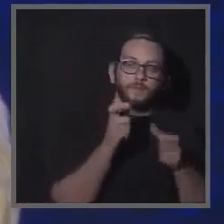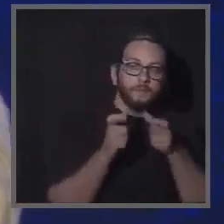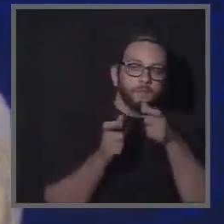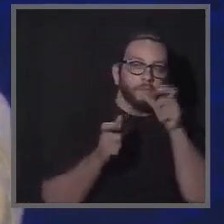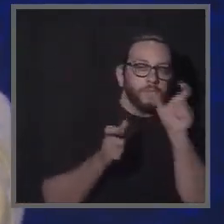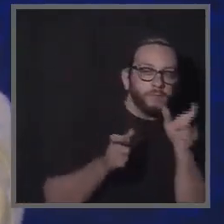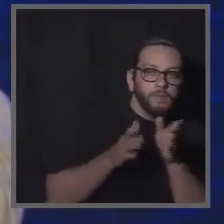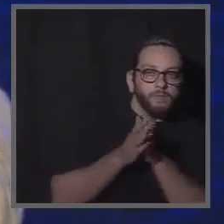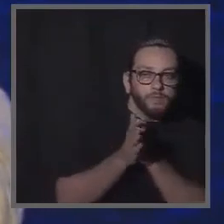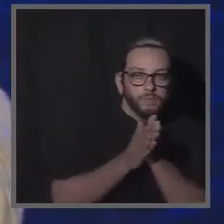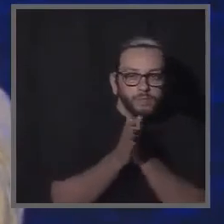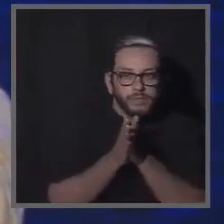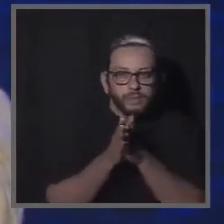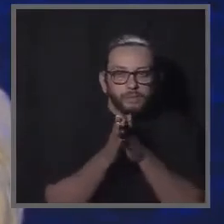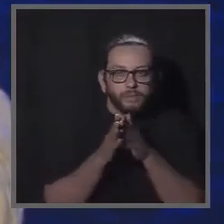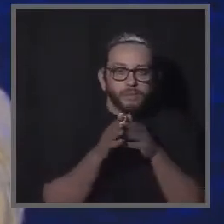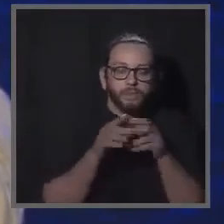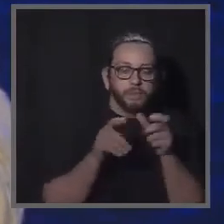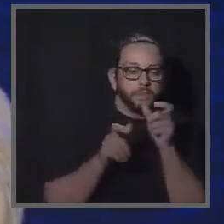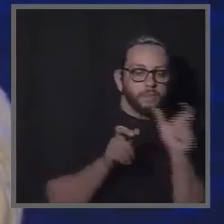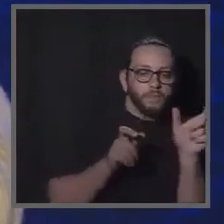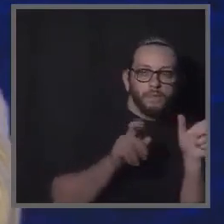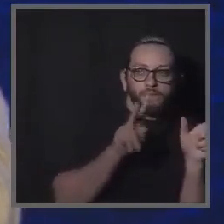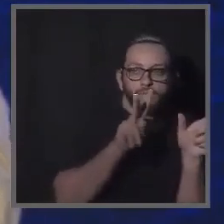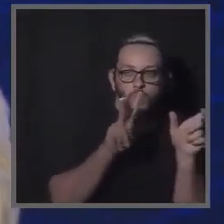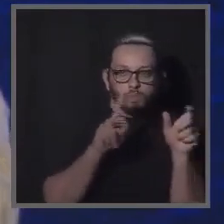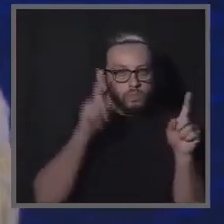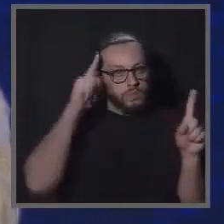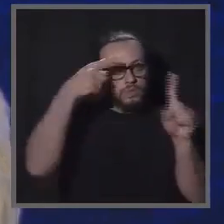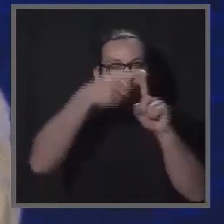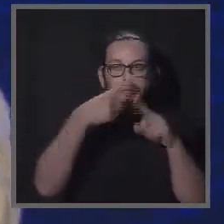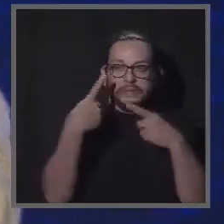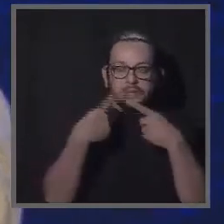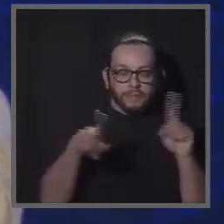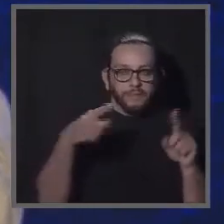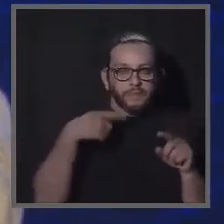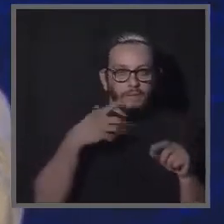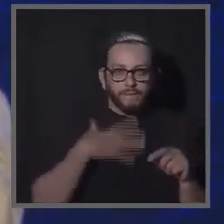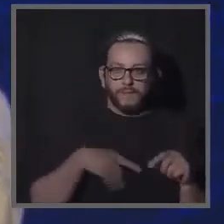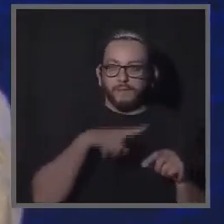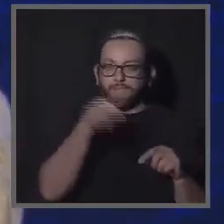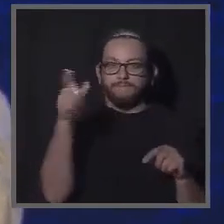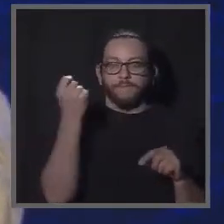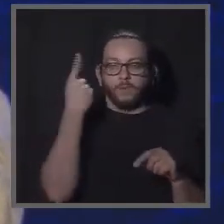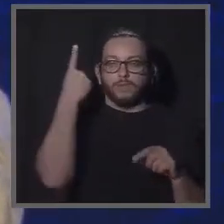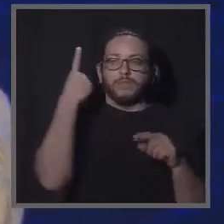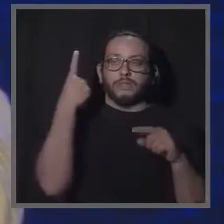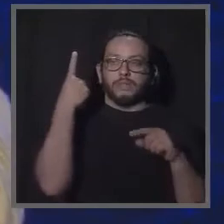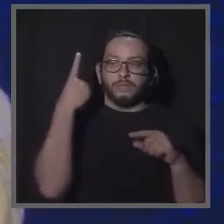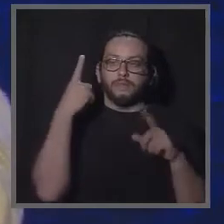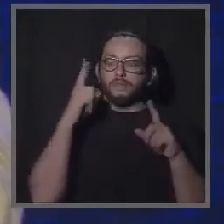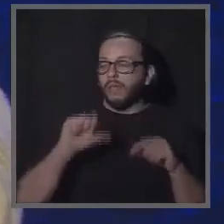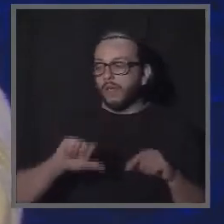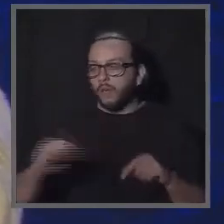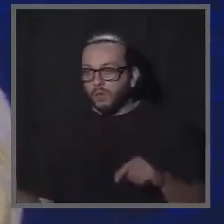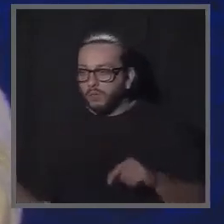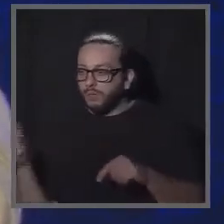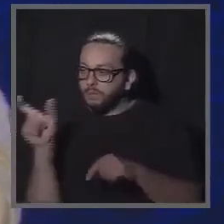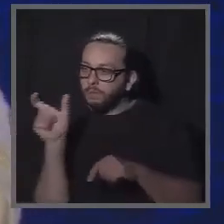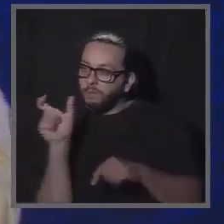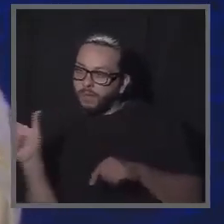that we can understand each other regarding the goals. Something else is a unique vocabulary that, as we know,